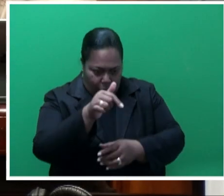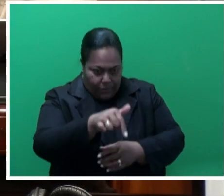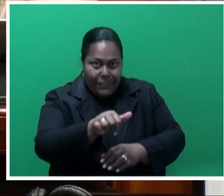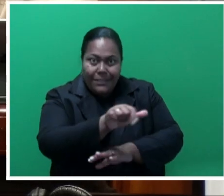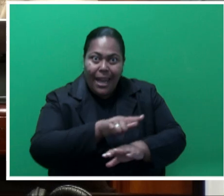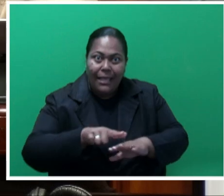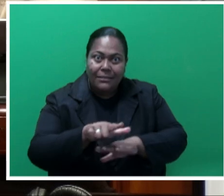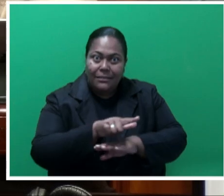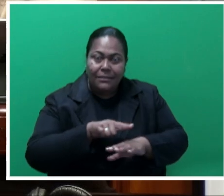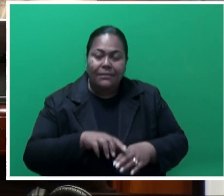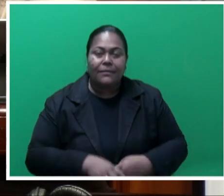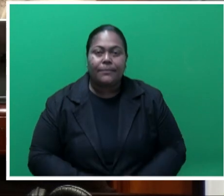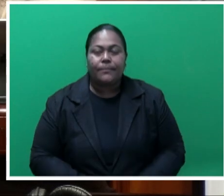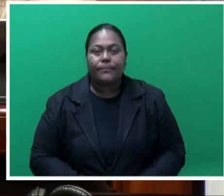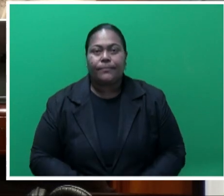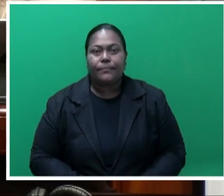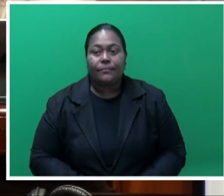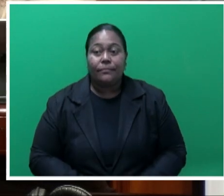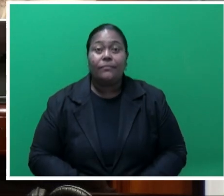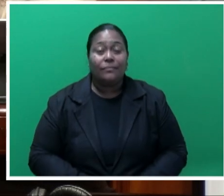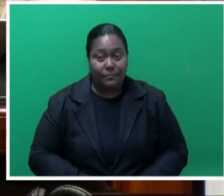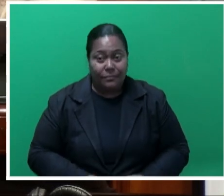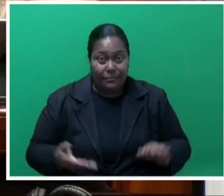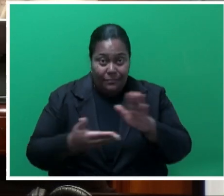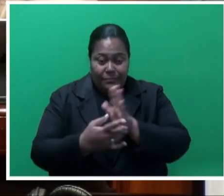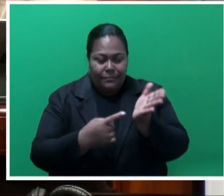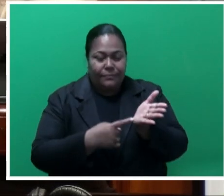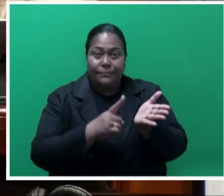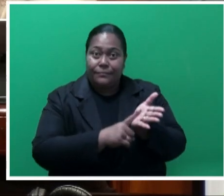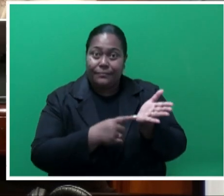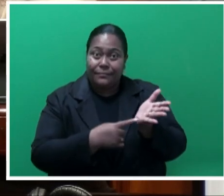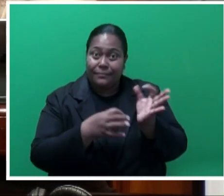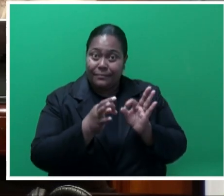consent of TLTB,